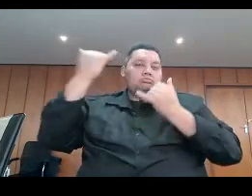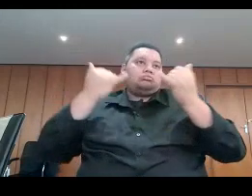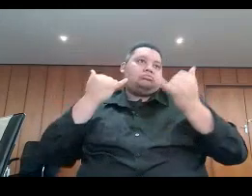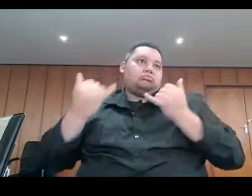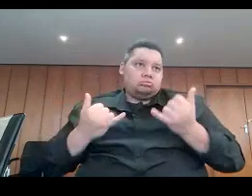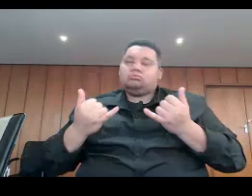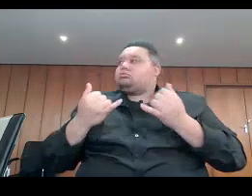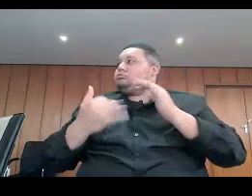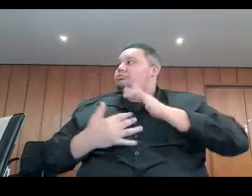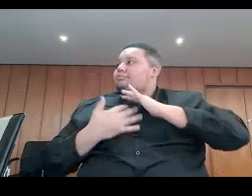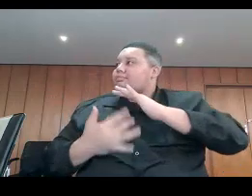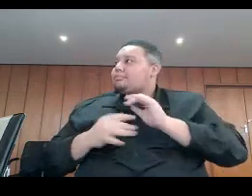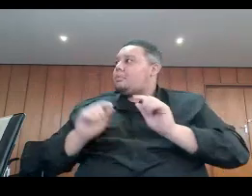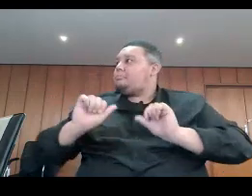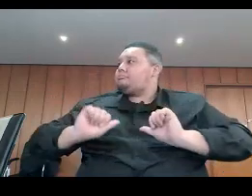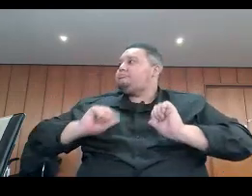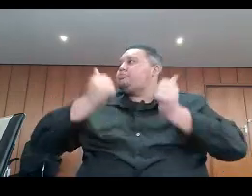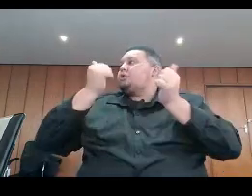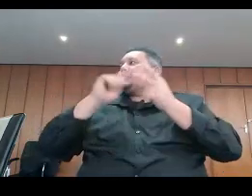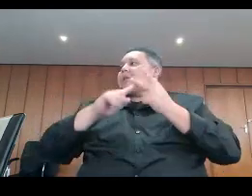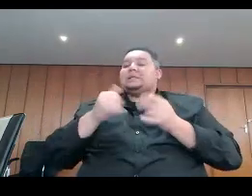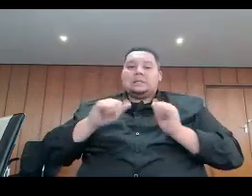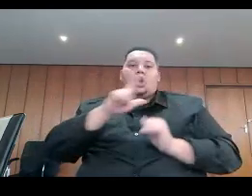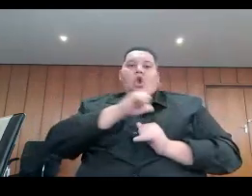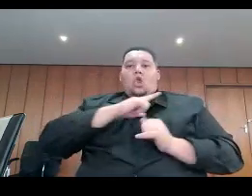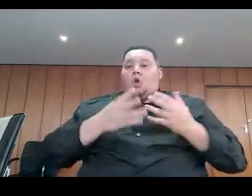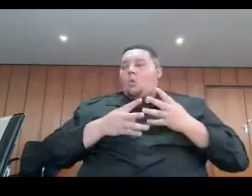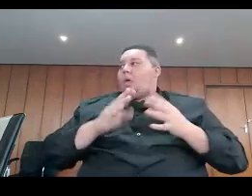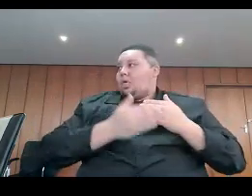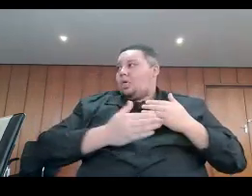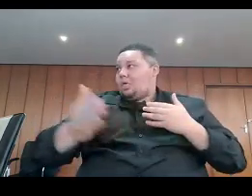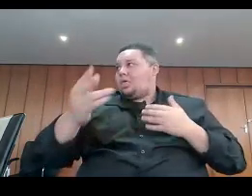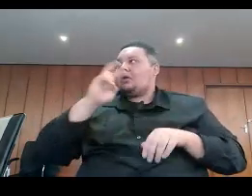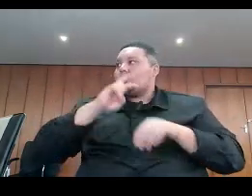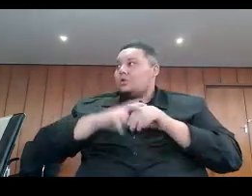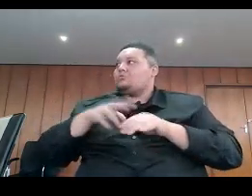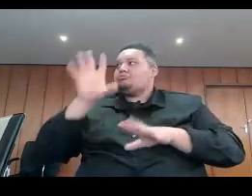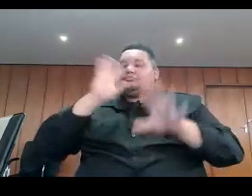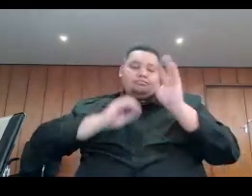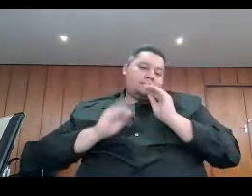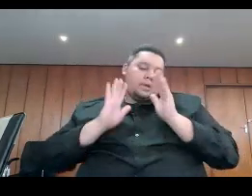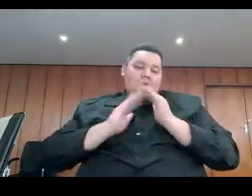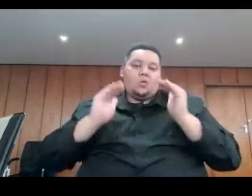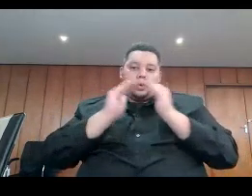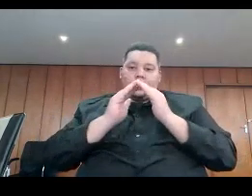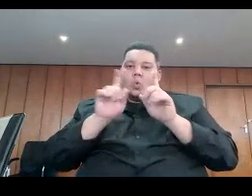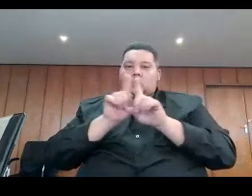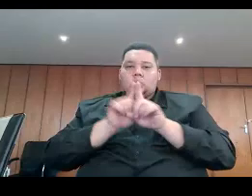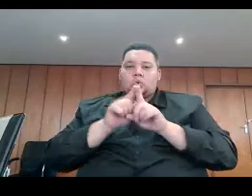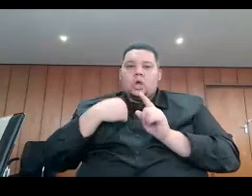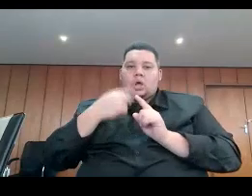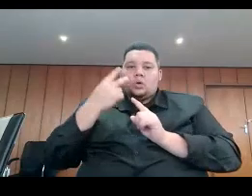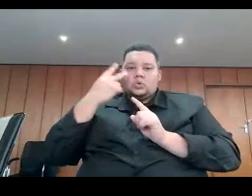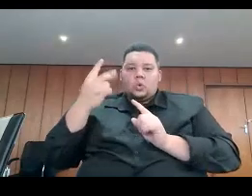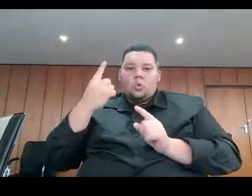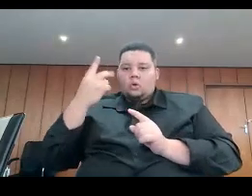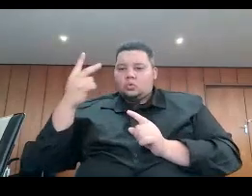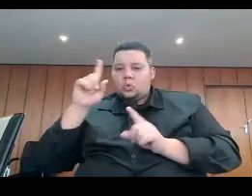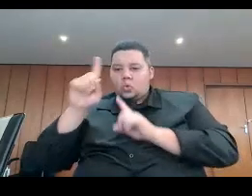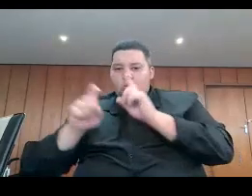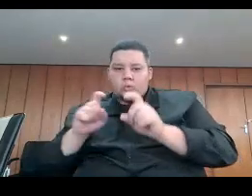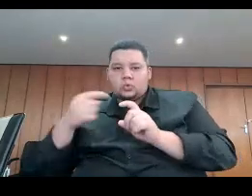inspiring, insightful, brilliant, still a long way to go to bring about equity. There were also one or two questions. I think I